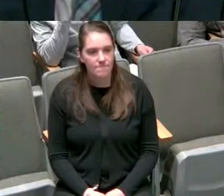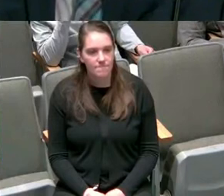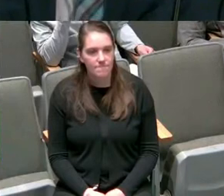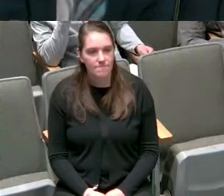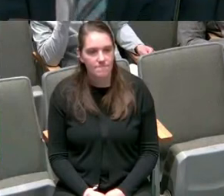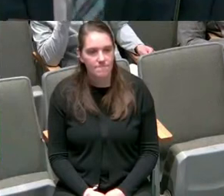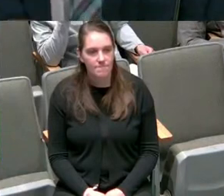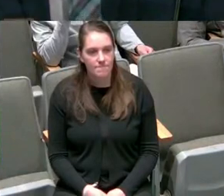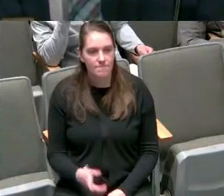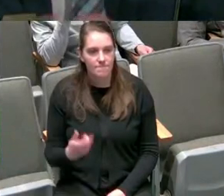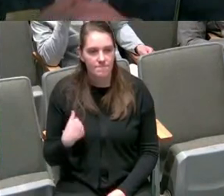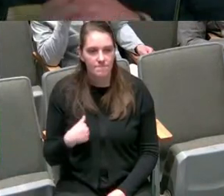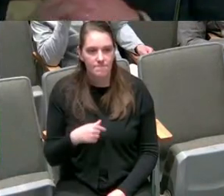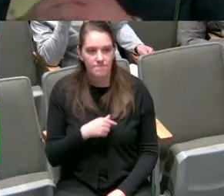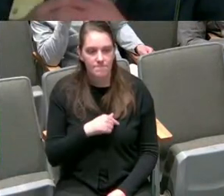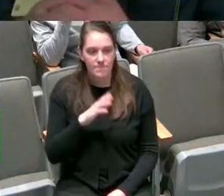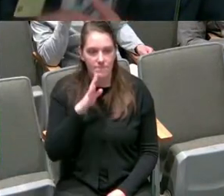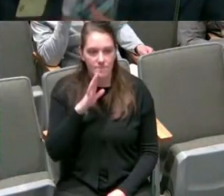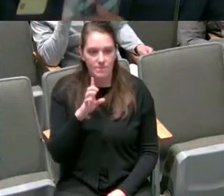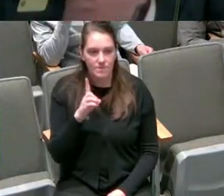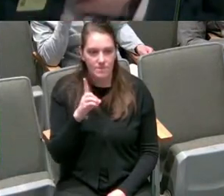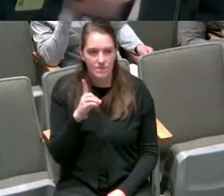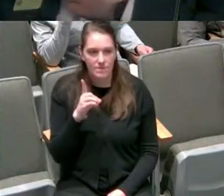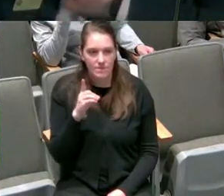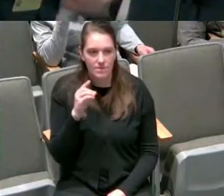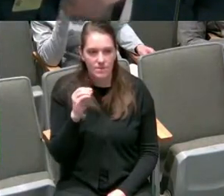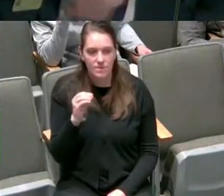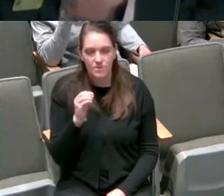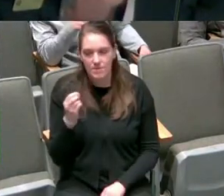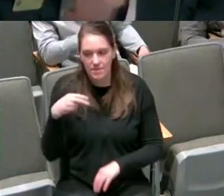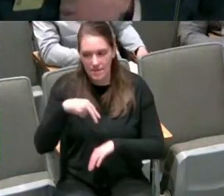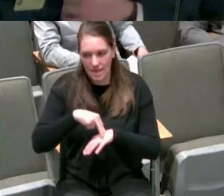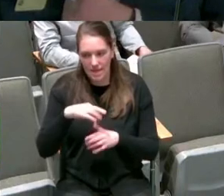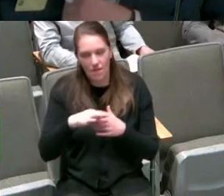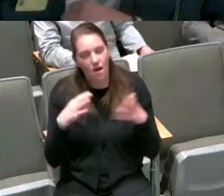we are going to do a standing count